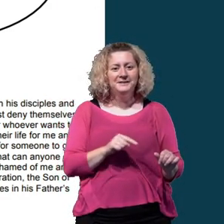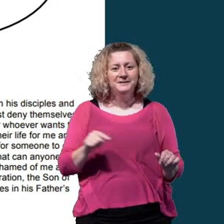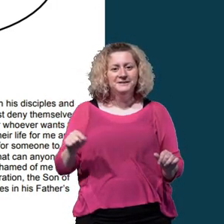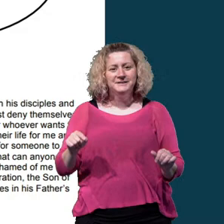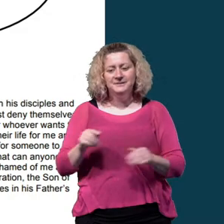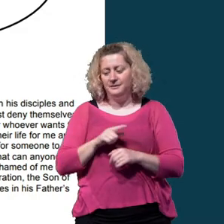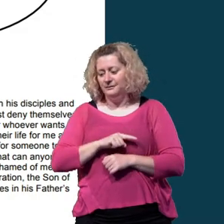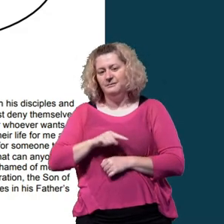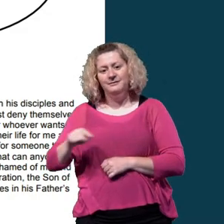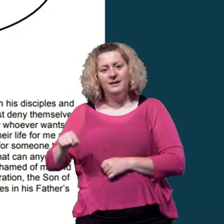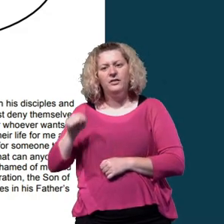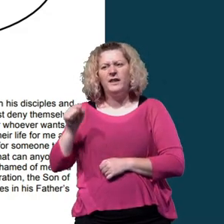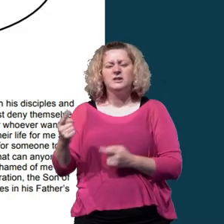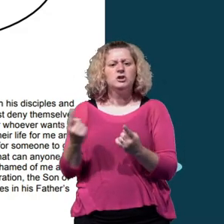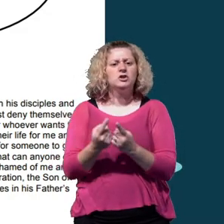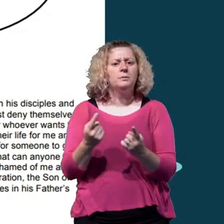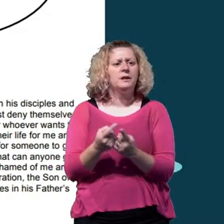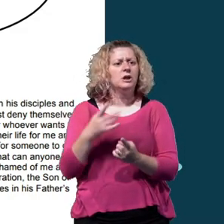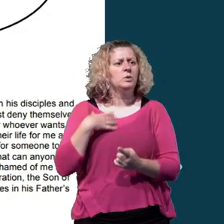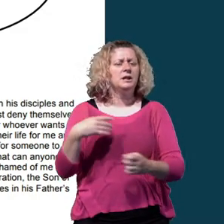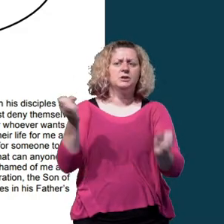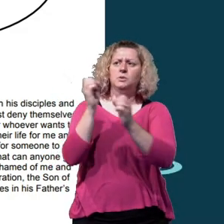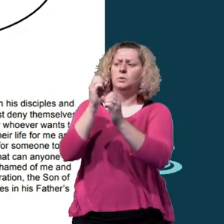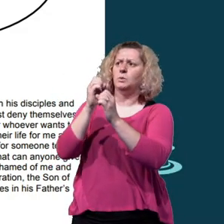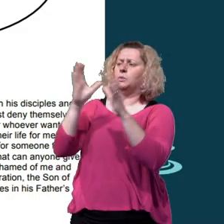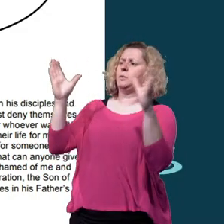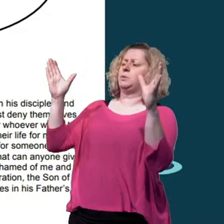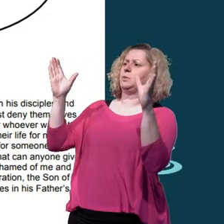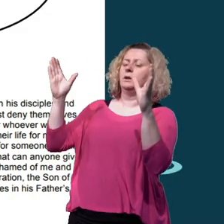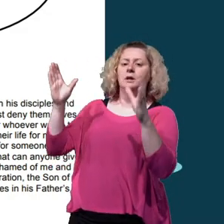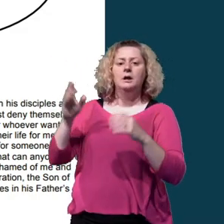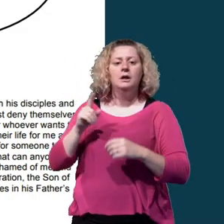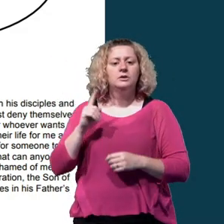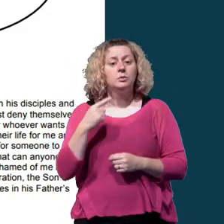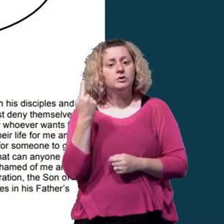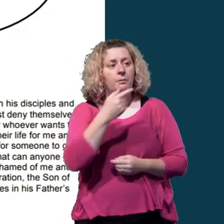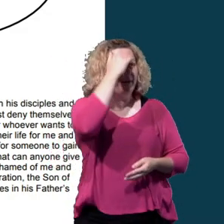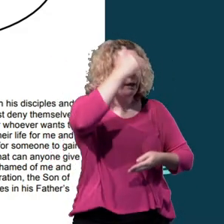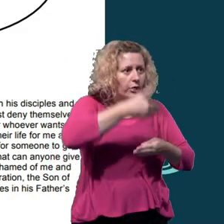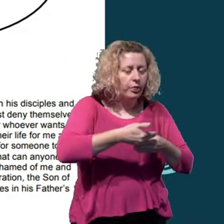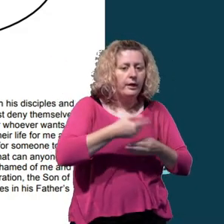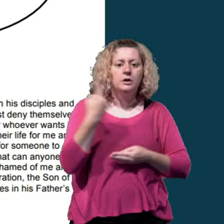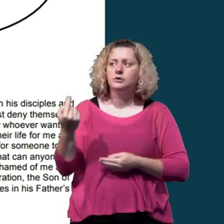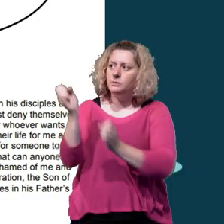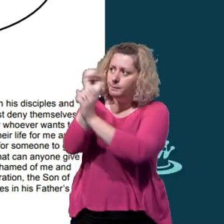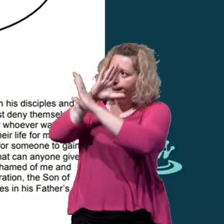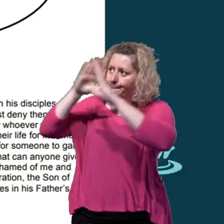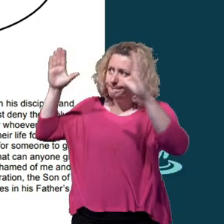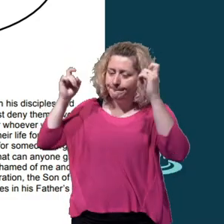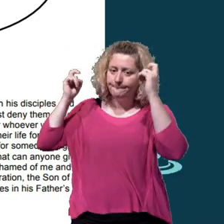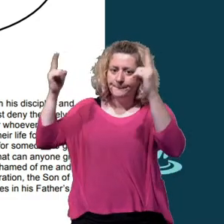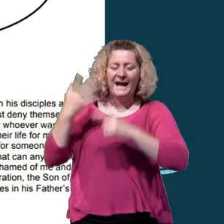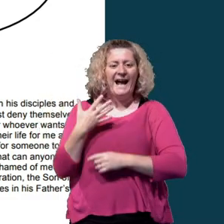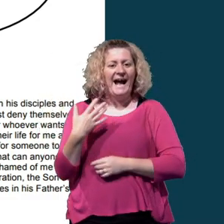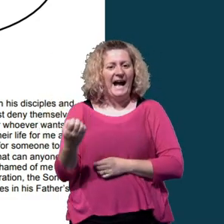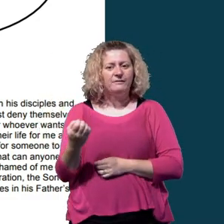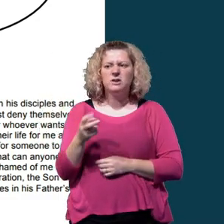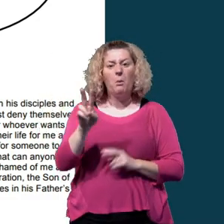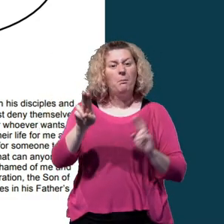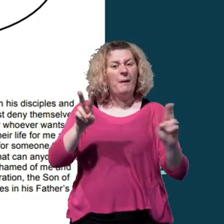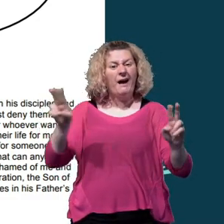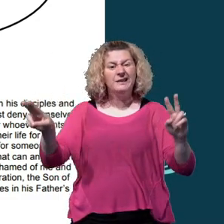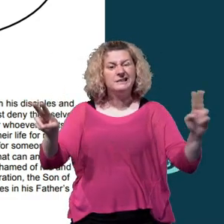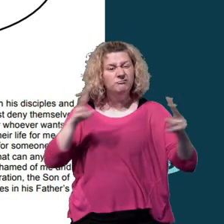have your eyes open to. So someone's blind and someone can see. Great. Over to you in pairs. Have a look at that, please. Who's blind, who can